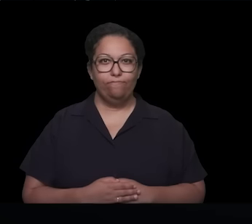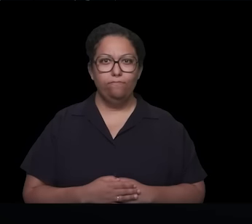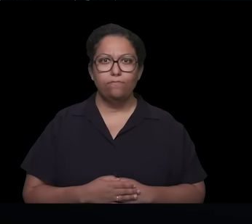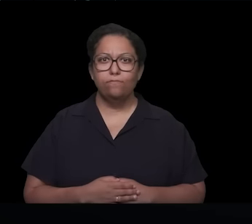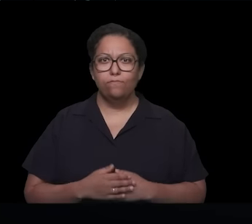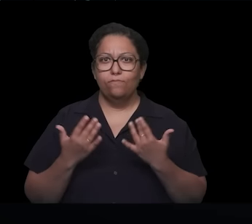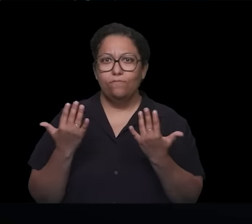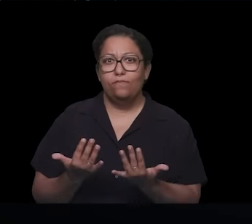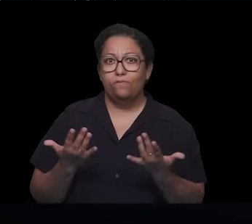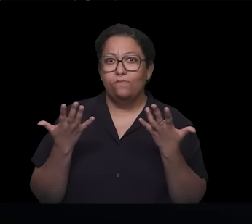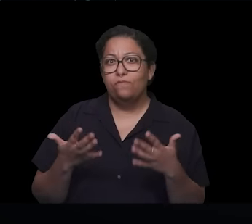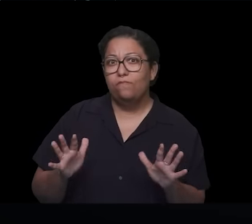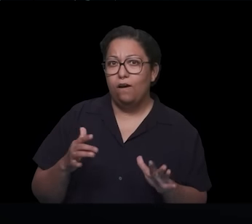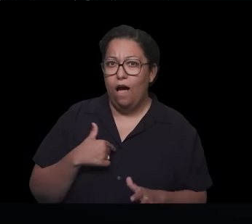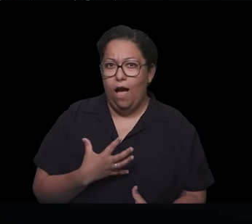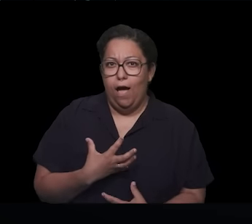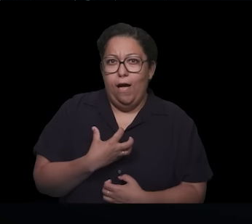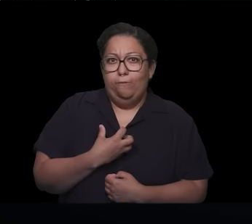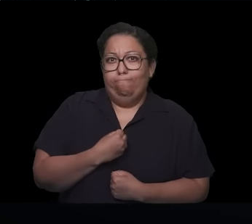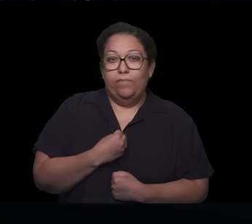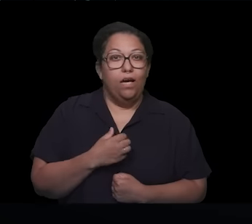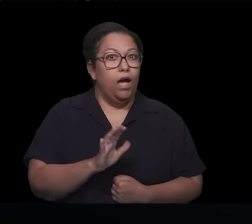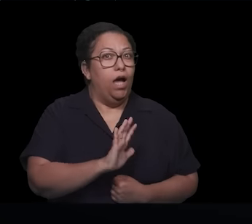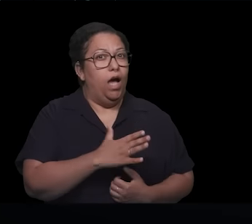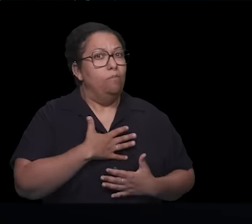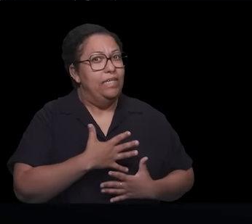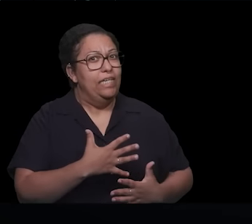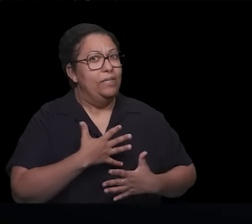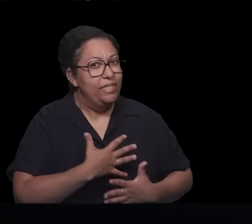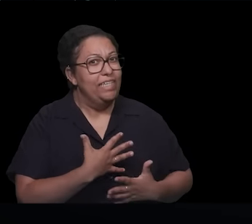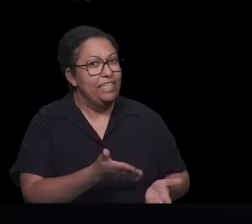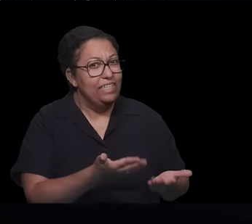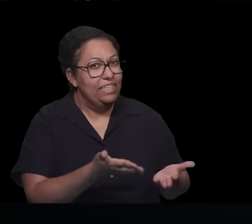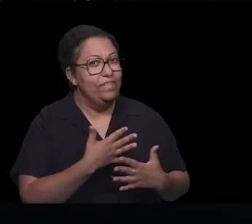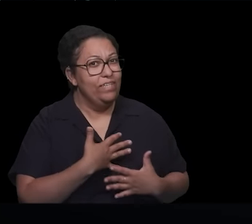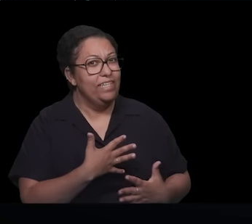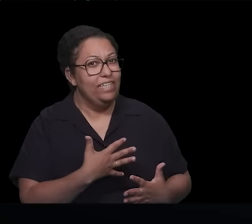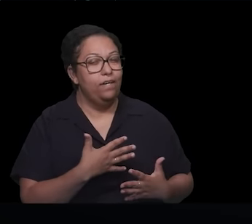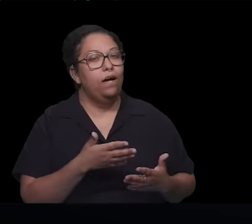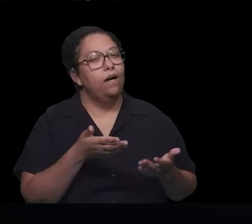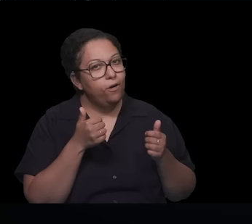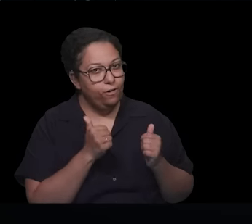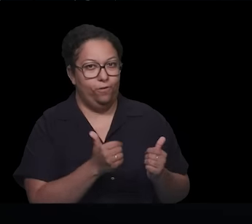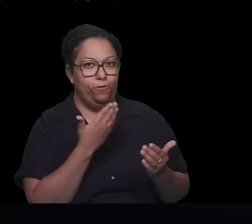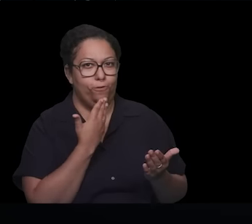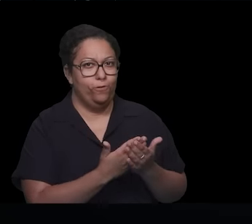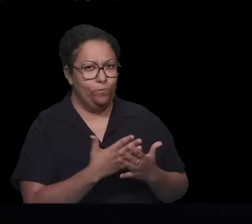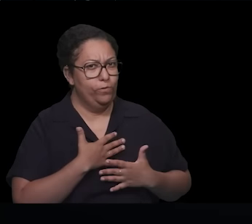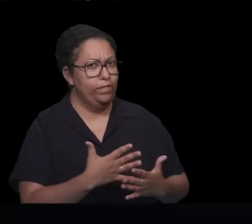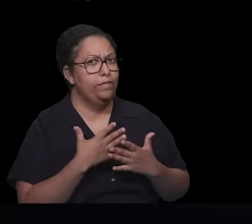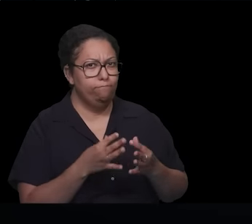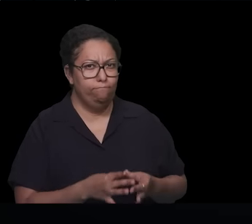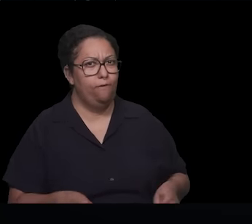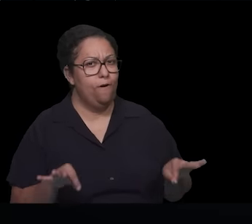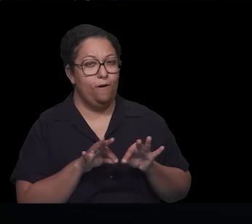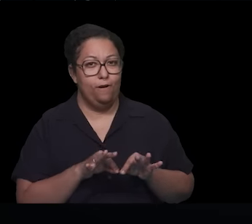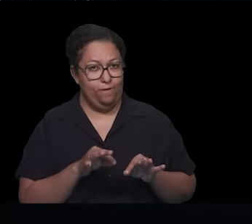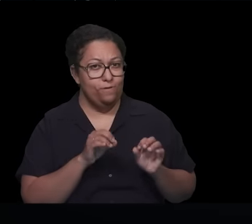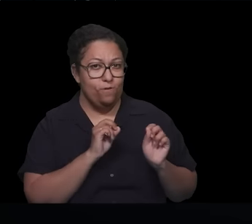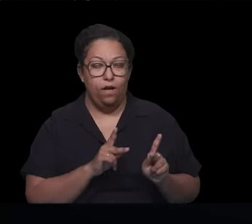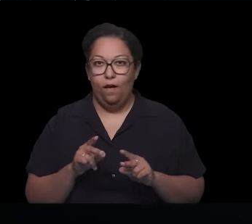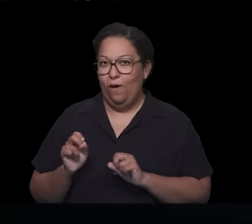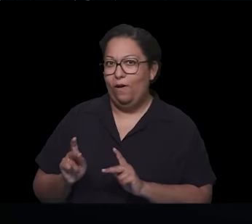Marilee, the wait is over. I've been holding my breath. No. Breathe, Alie. There you go. Breathing is very